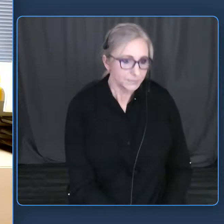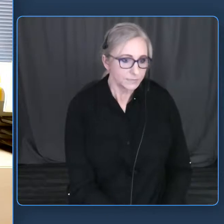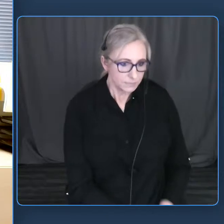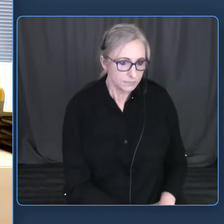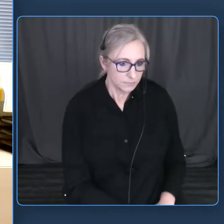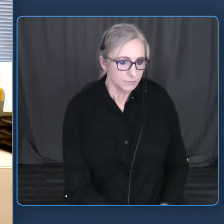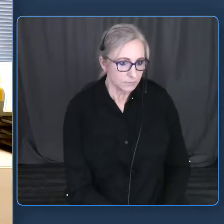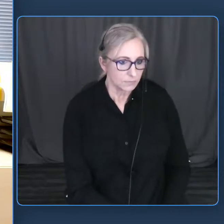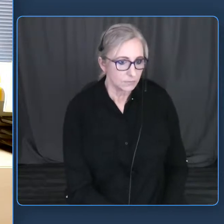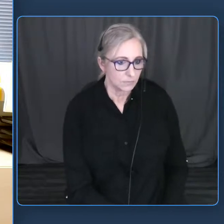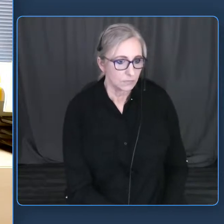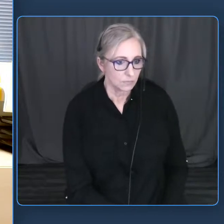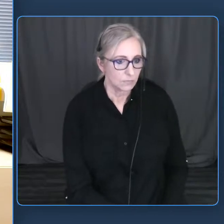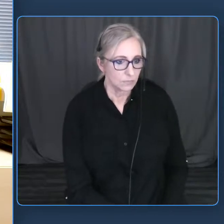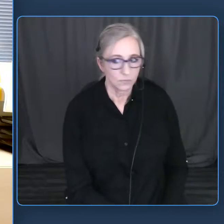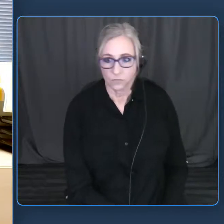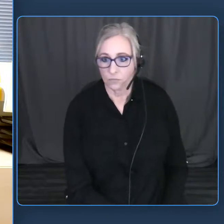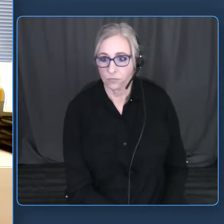Sure.